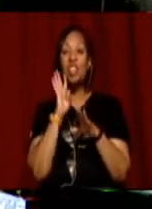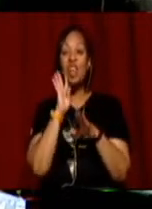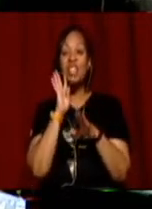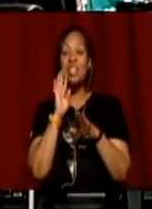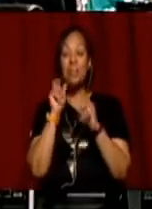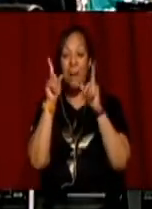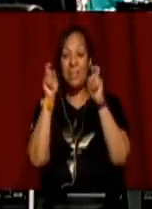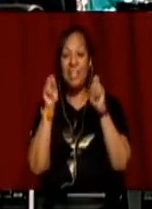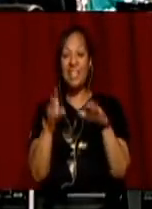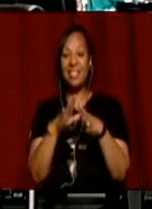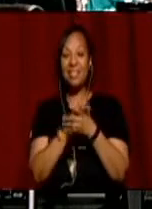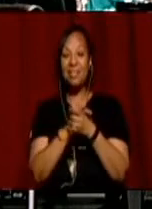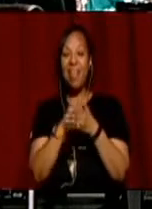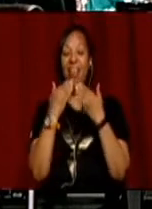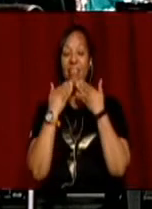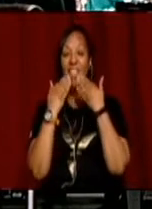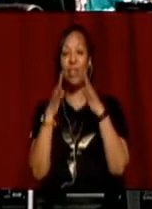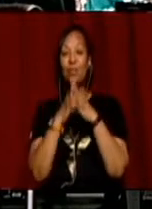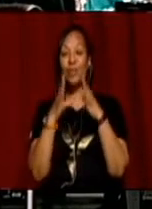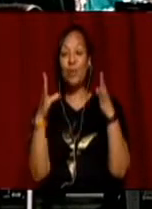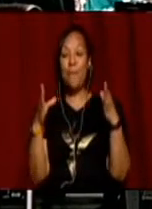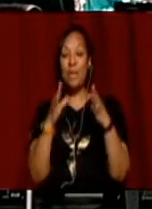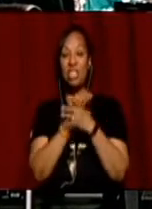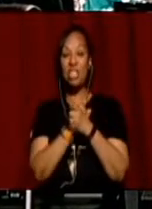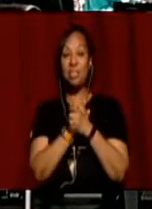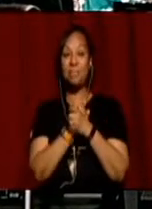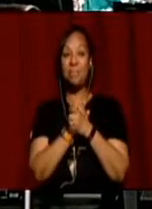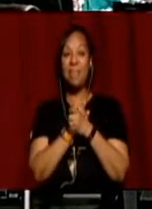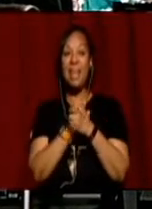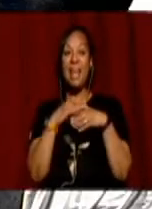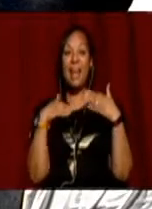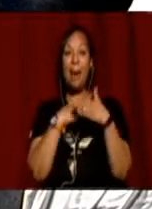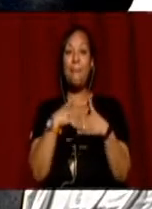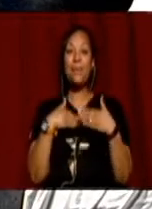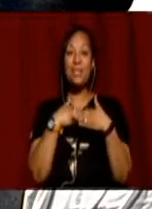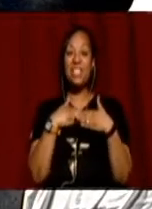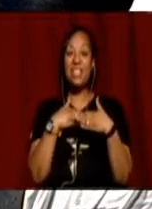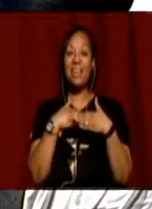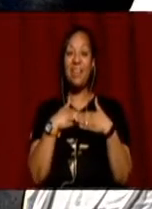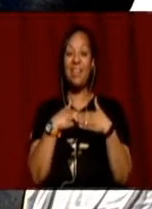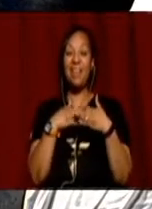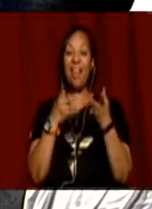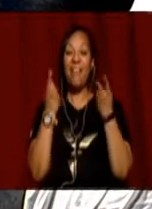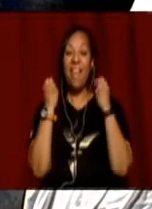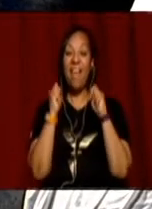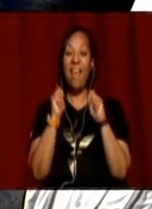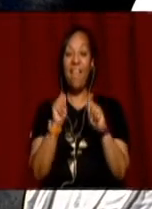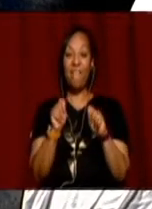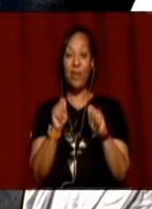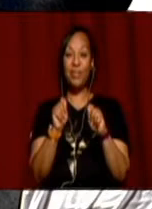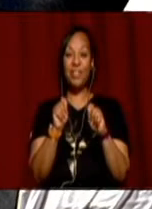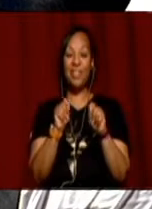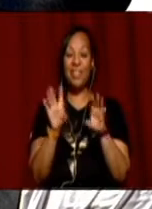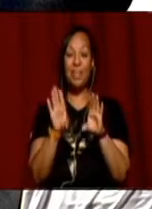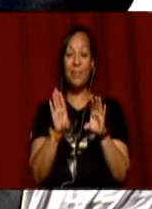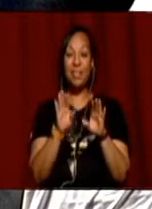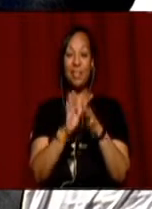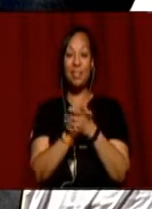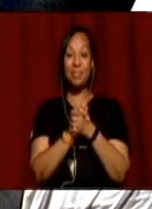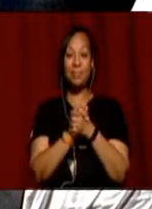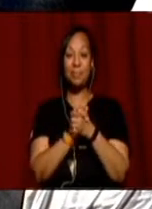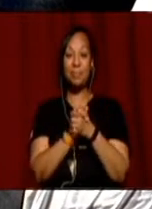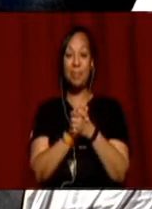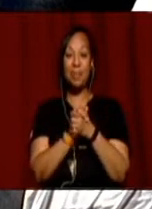testing. Absolutely. Thank you so much. And I just appreciate the efforts that have been done by